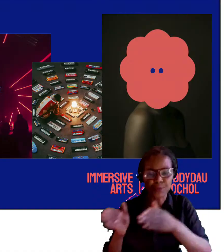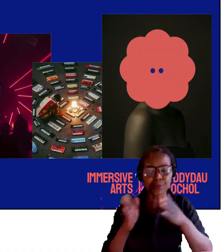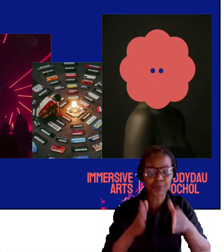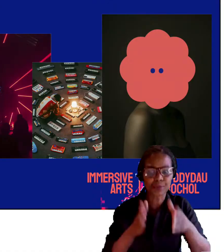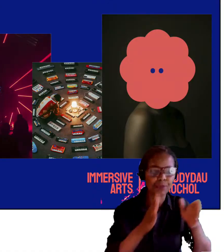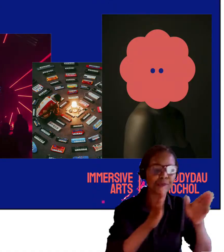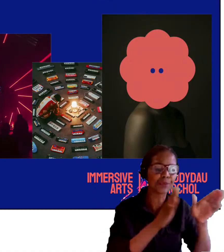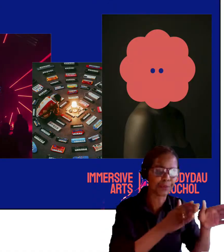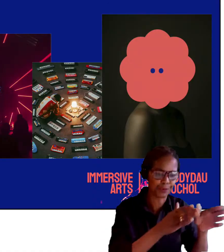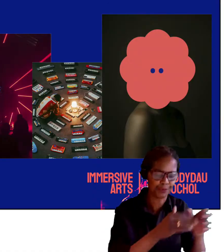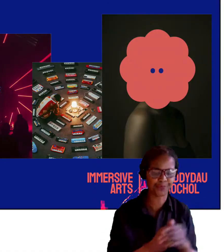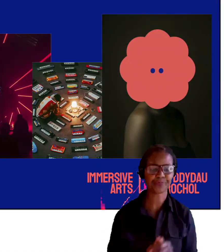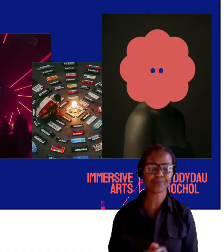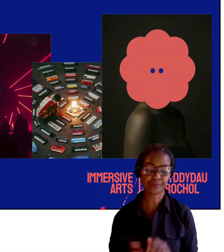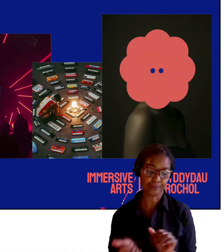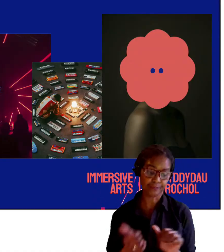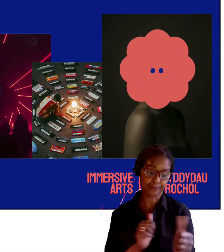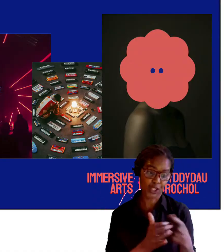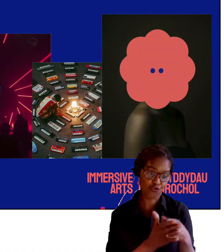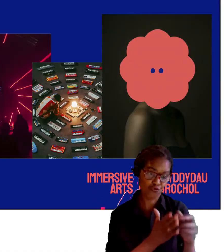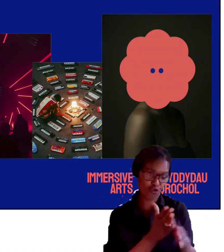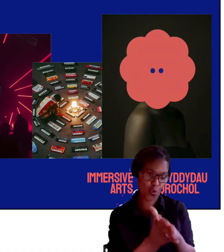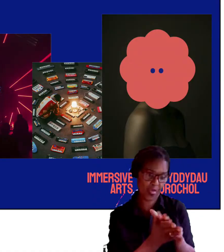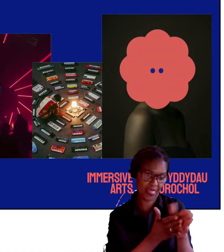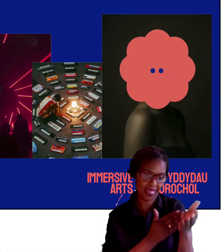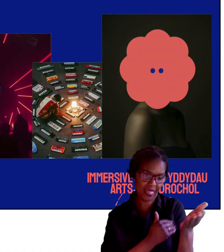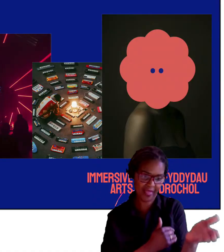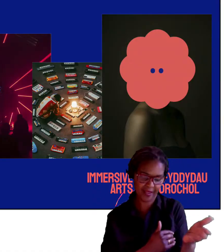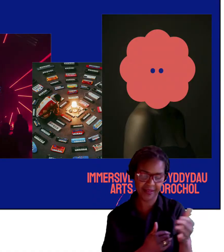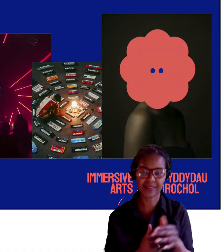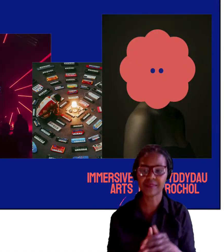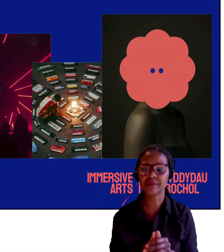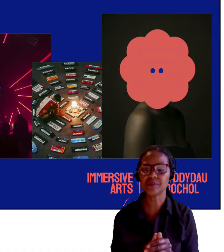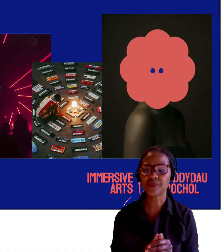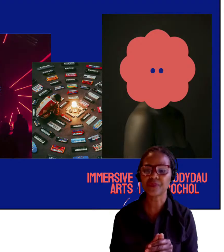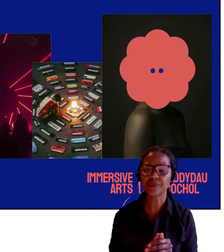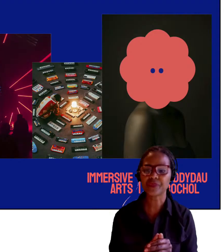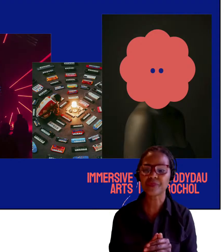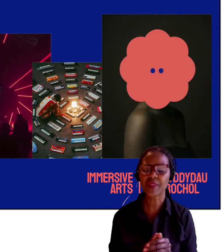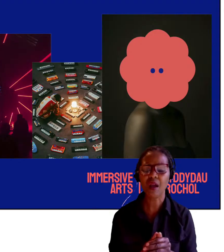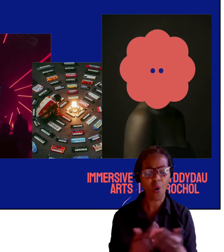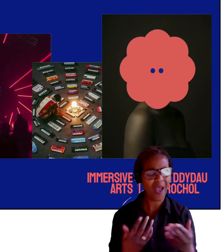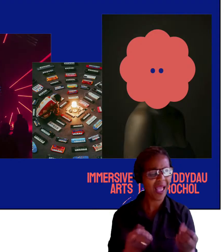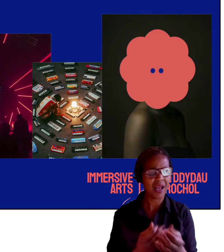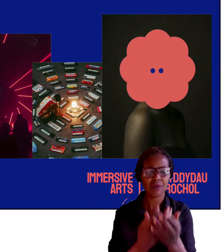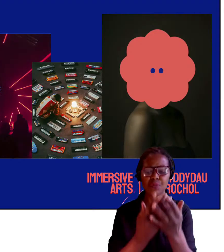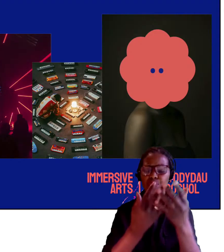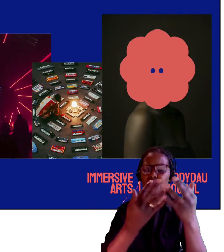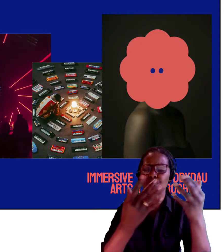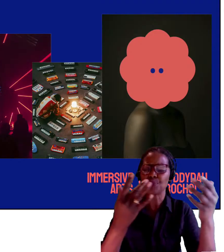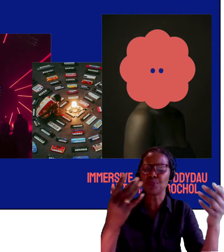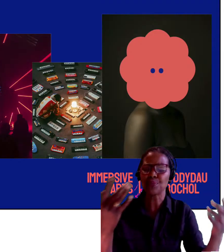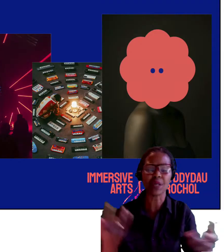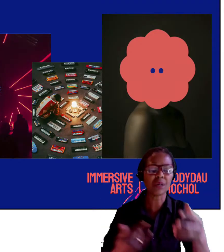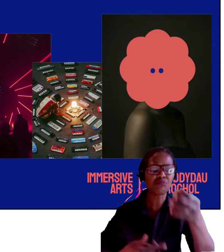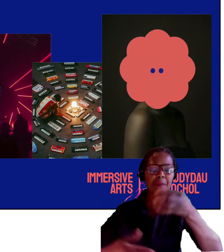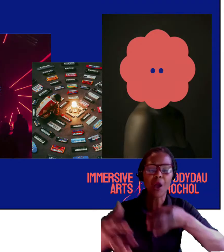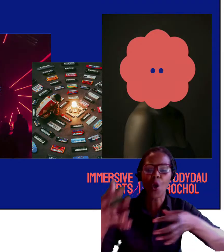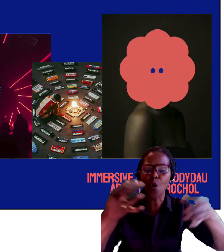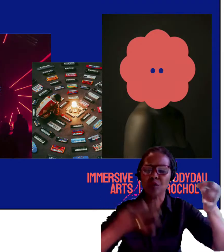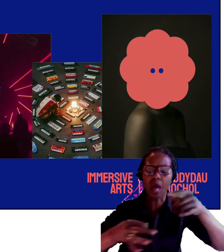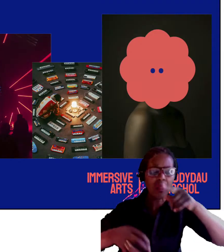So we saw an amazing breadth of proposal come through in terms of the art forms that we